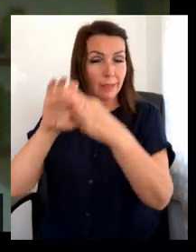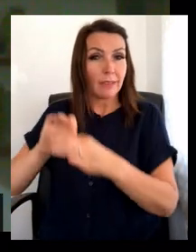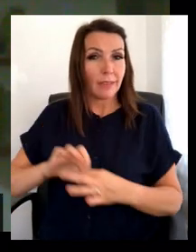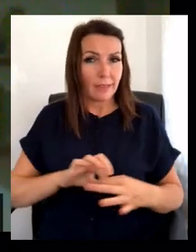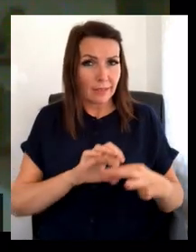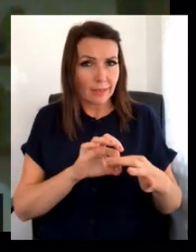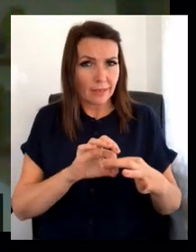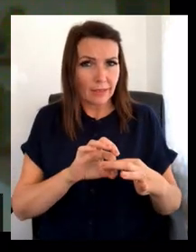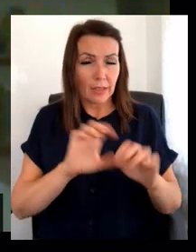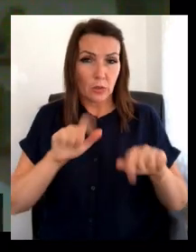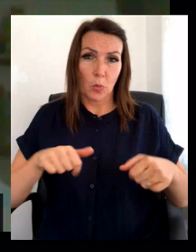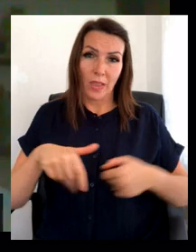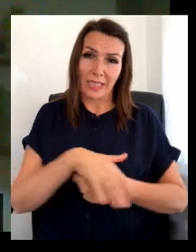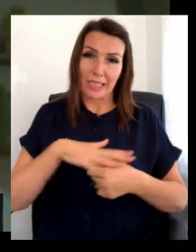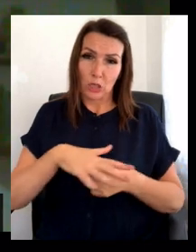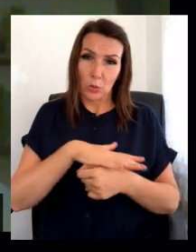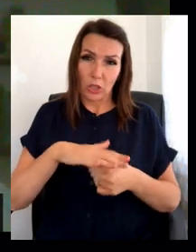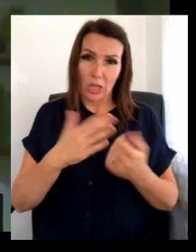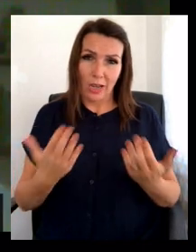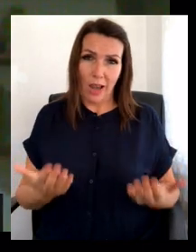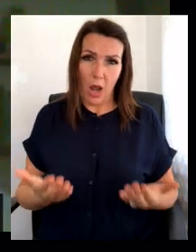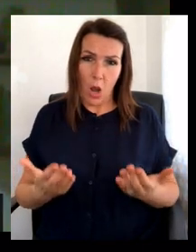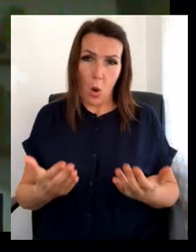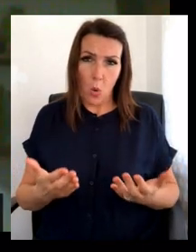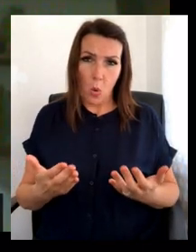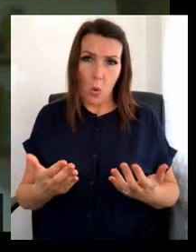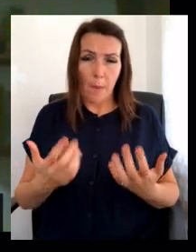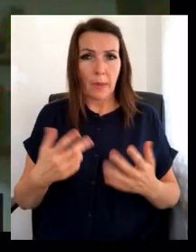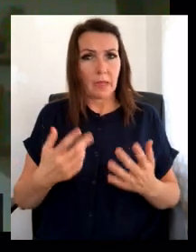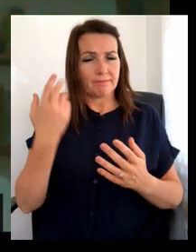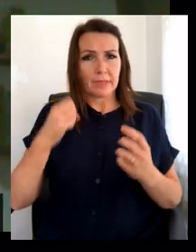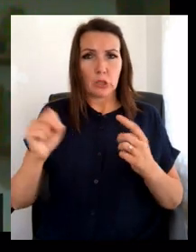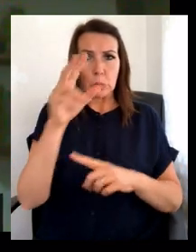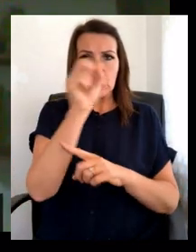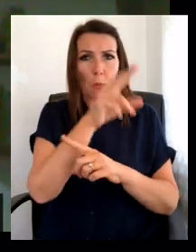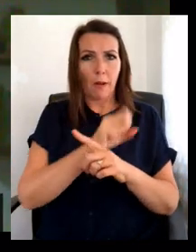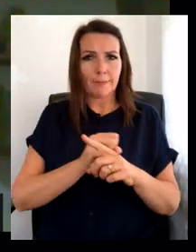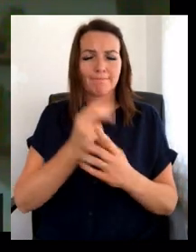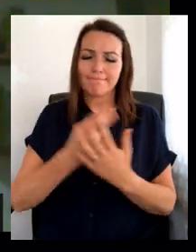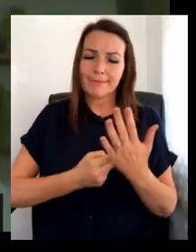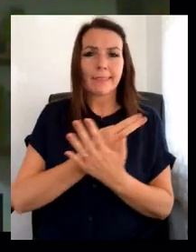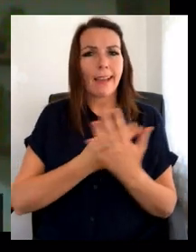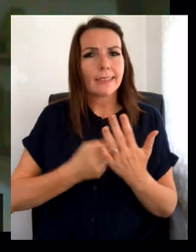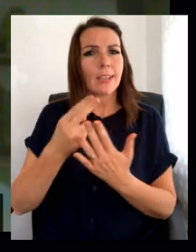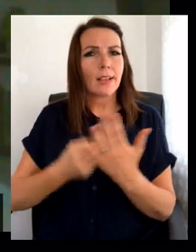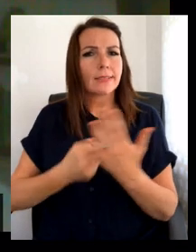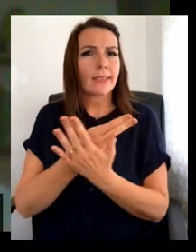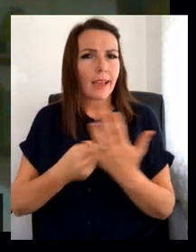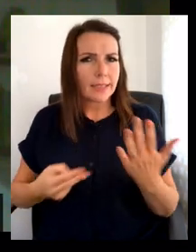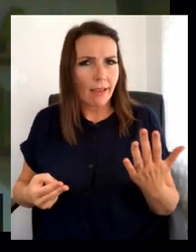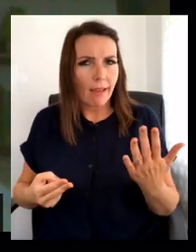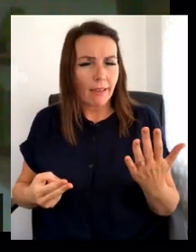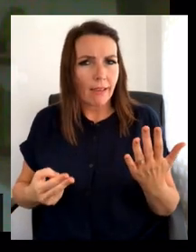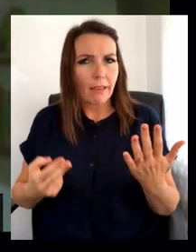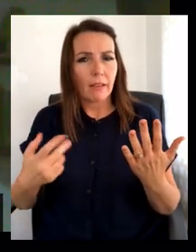where we have had cancelled tours, where we have uncertainty about when, you know,